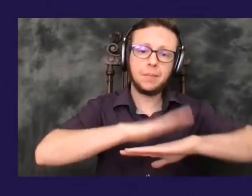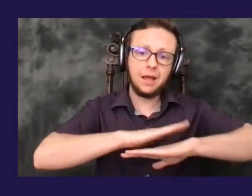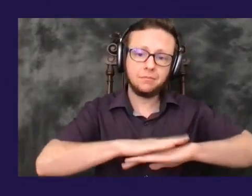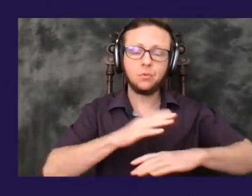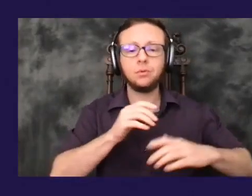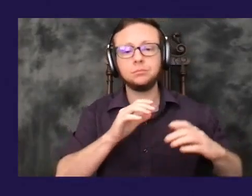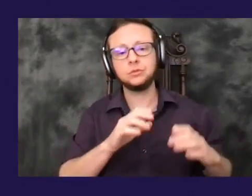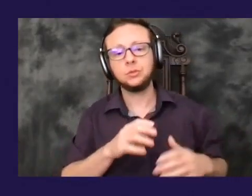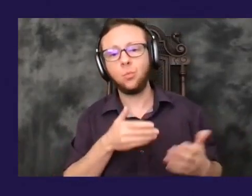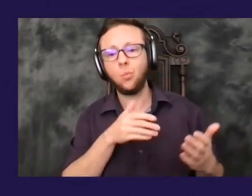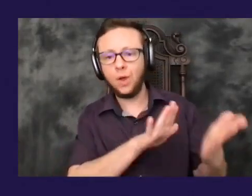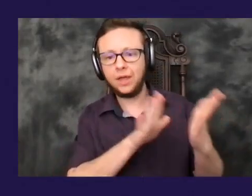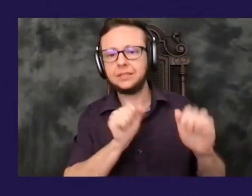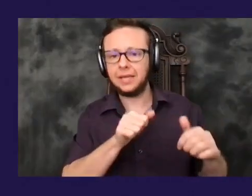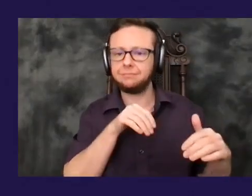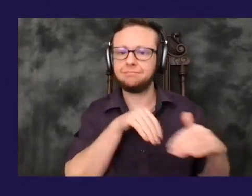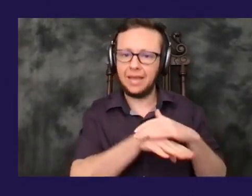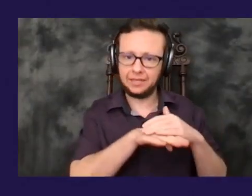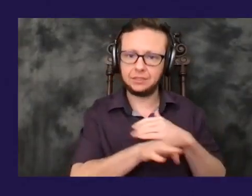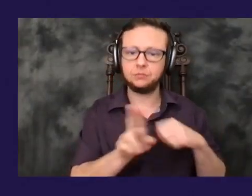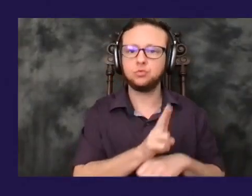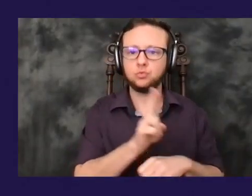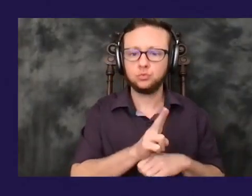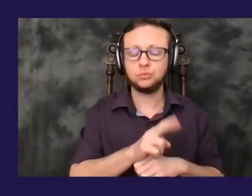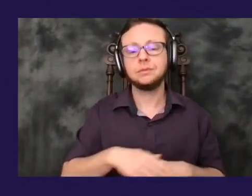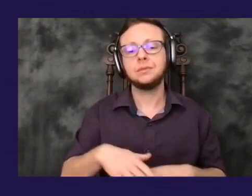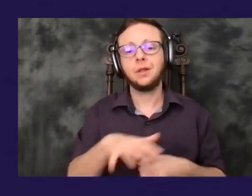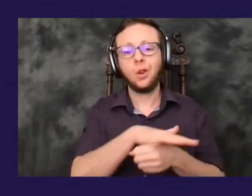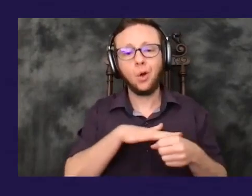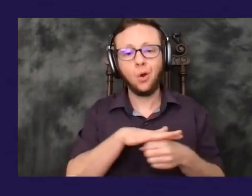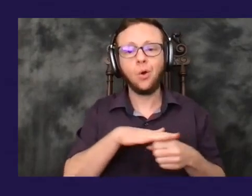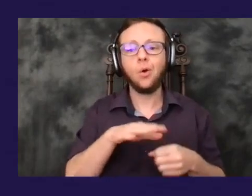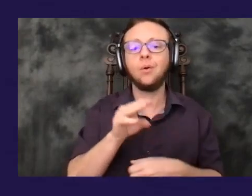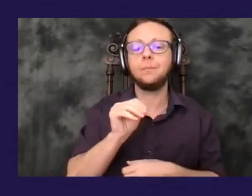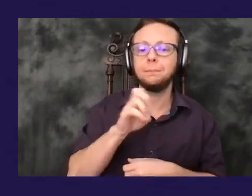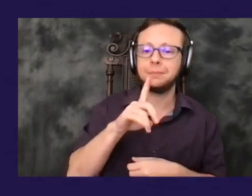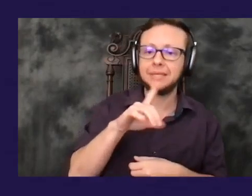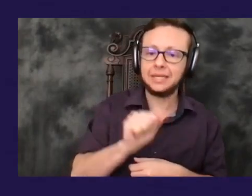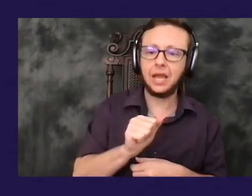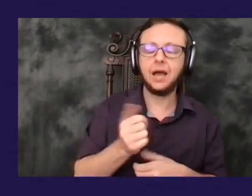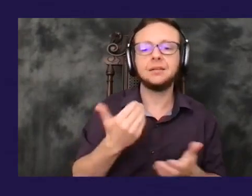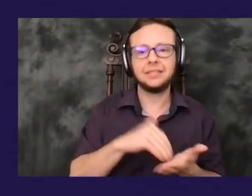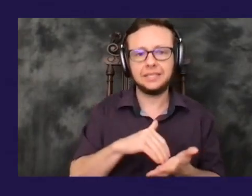use, which brings in local media, civil society organizations, again,